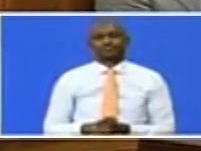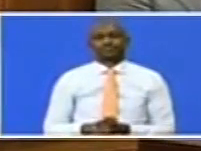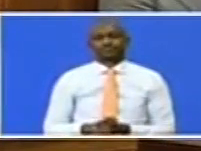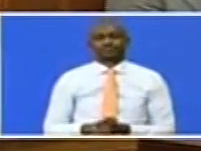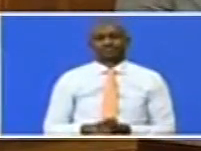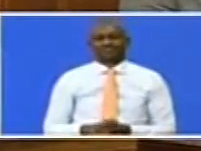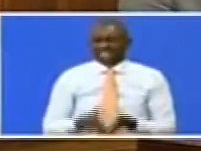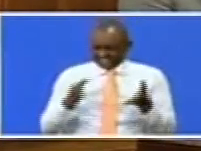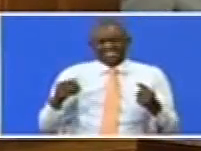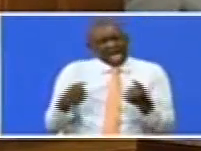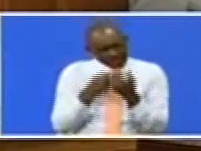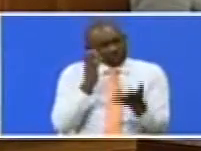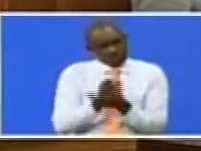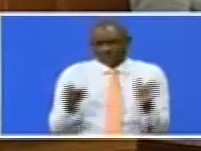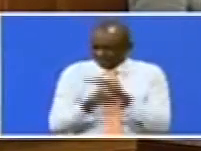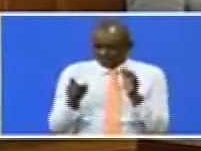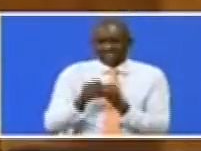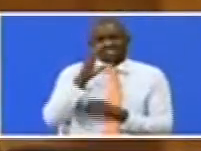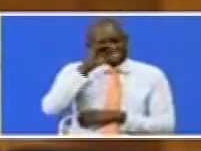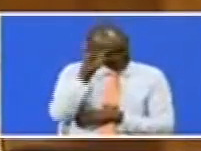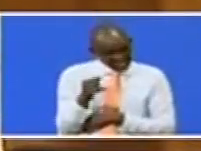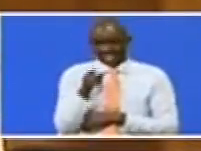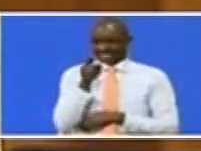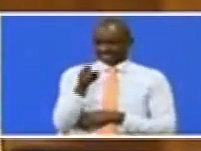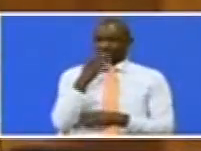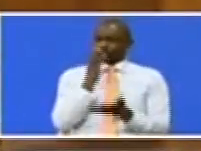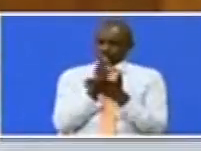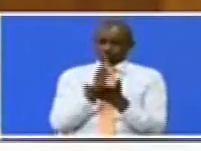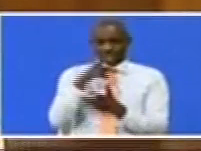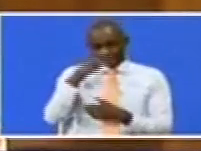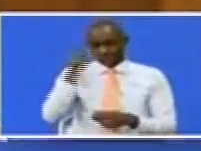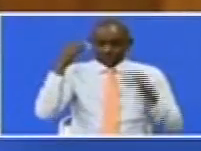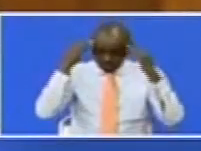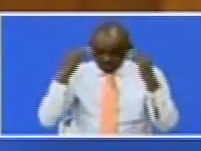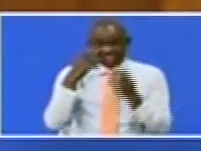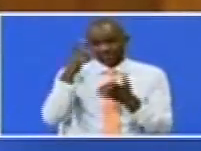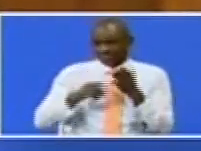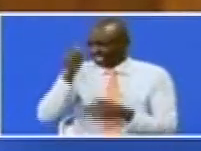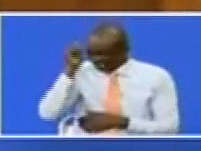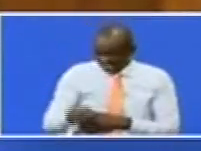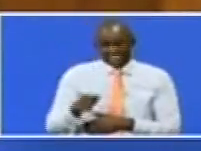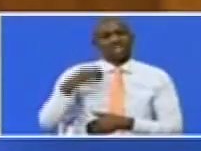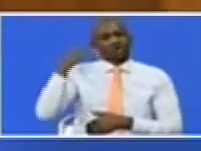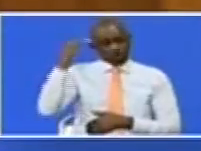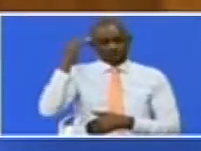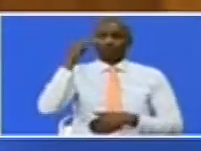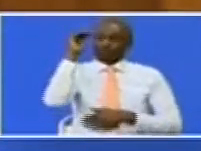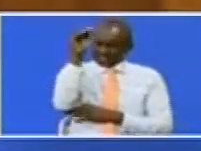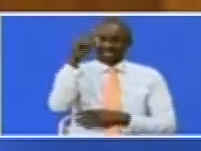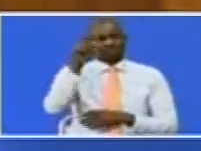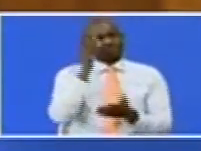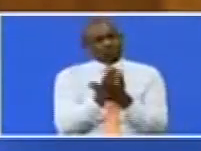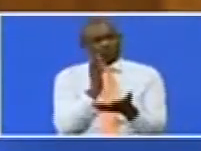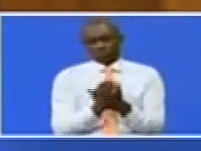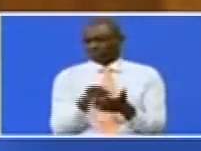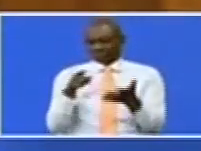It was a big blow for Deputy Chief Justice Kalpana Rawal, who had moved to court accusing judges of the Court of Appeal of bias in